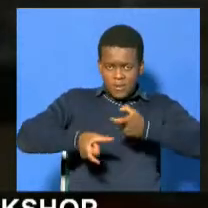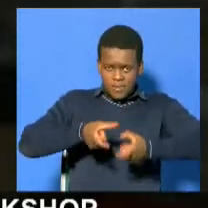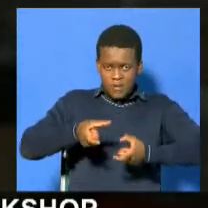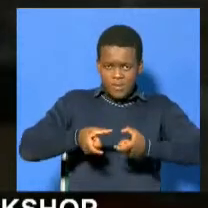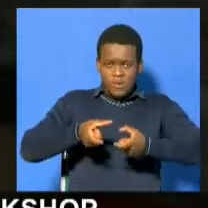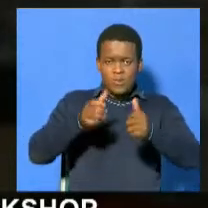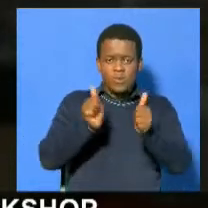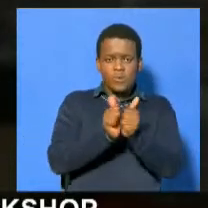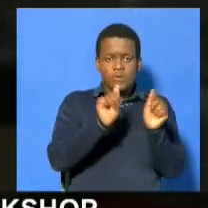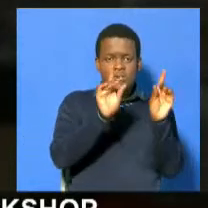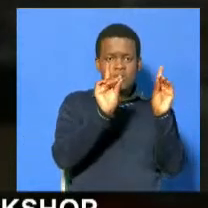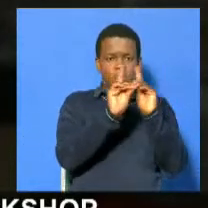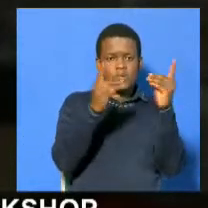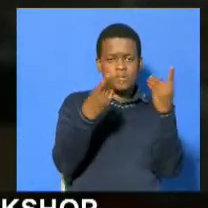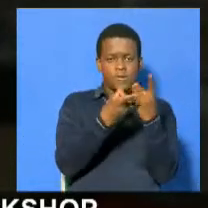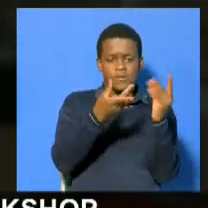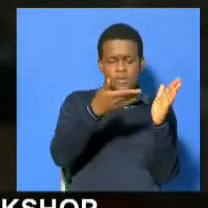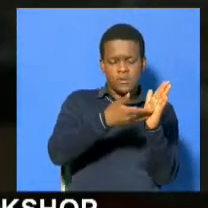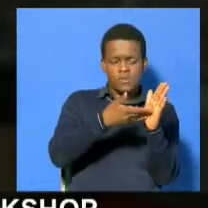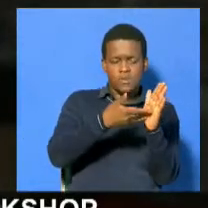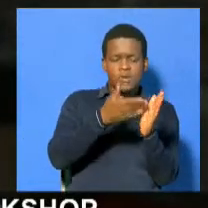sister department, the forestry.